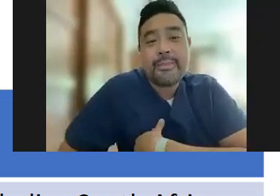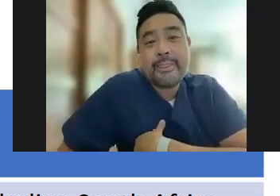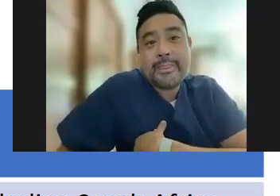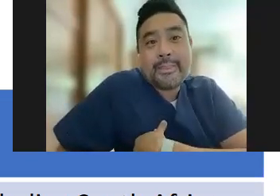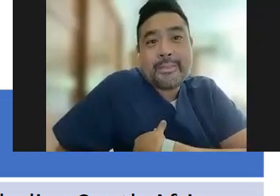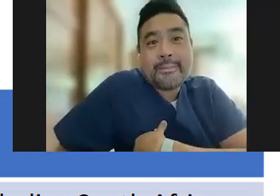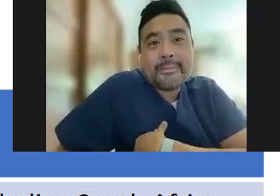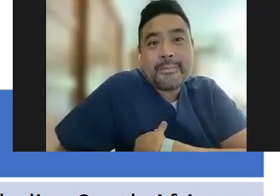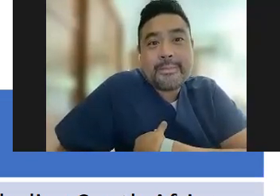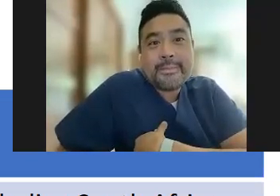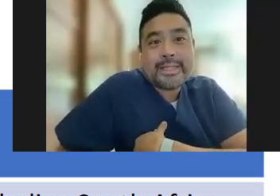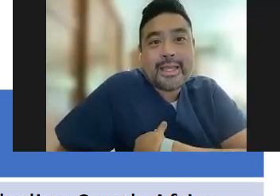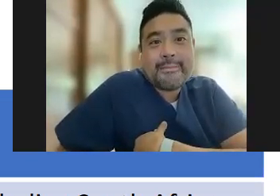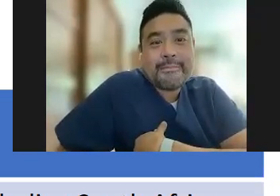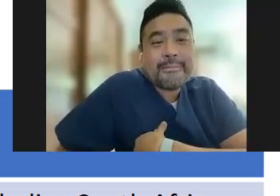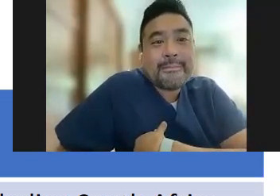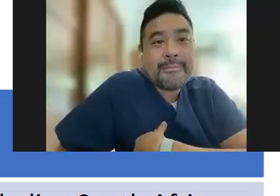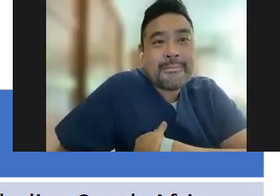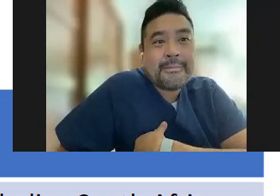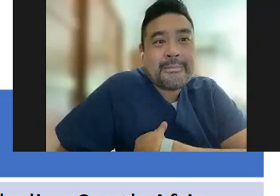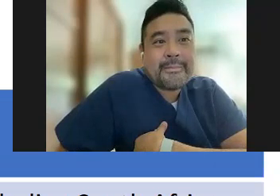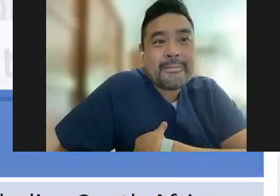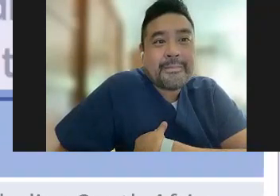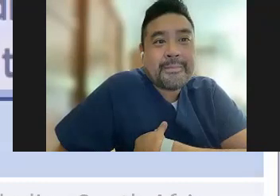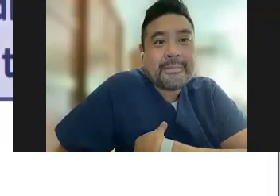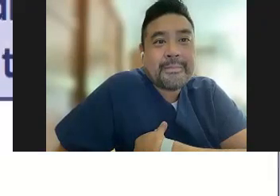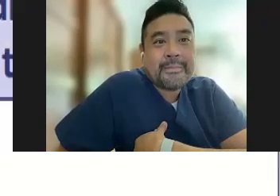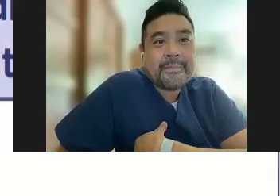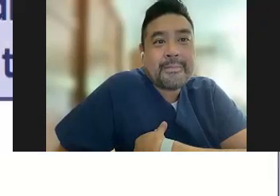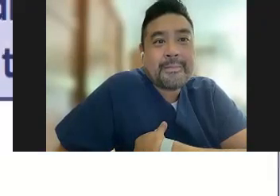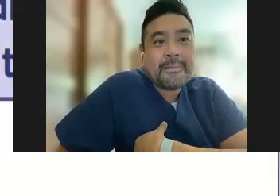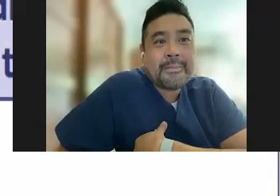death. Next slide.